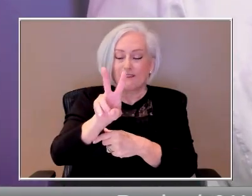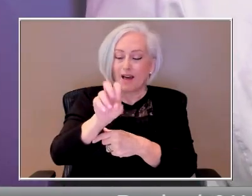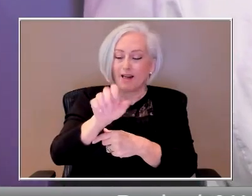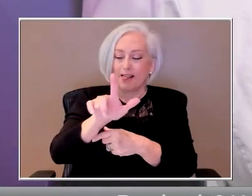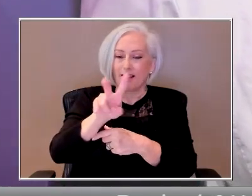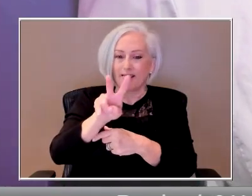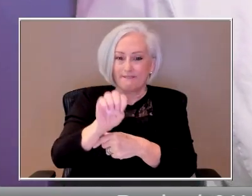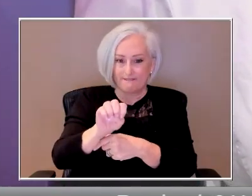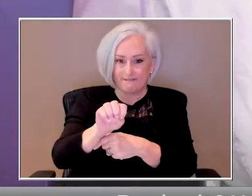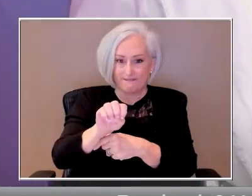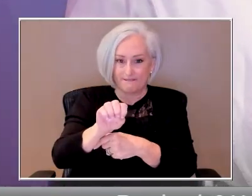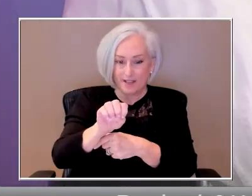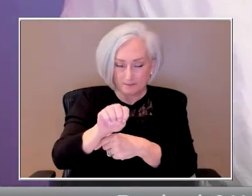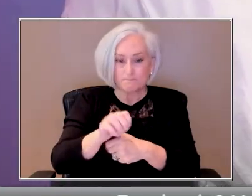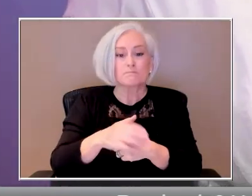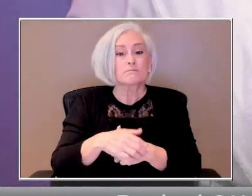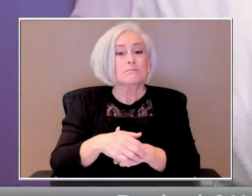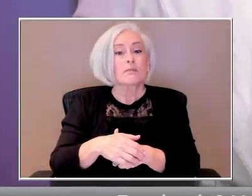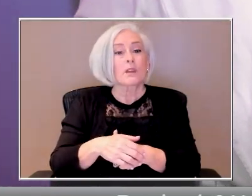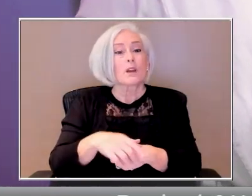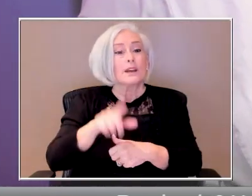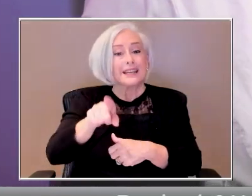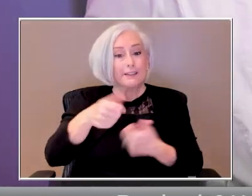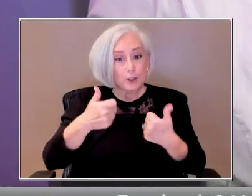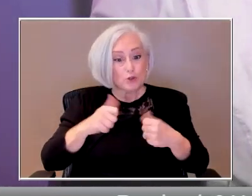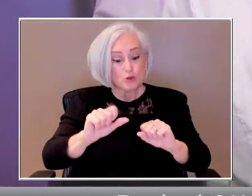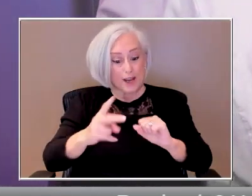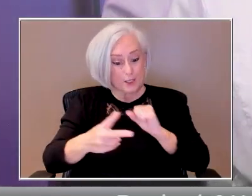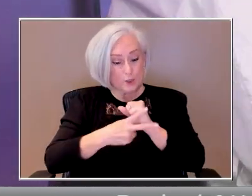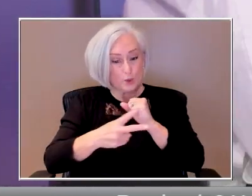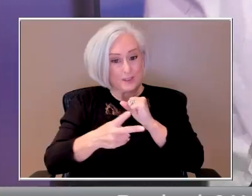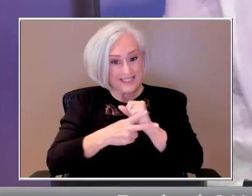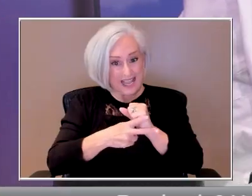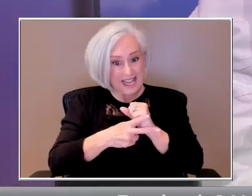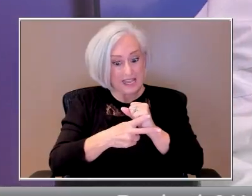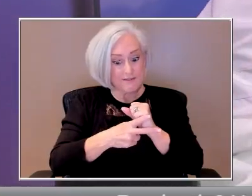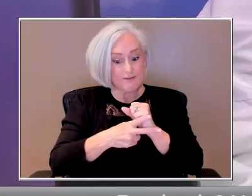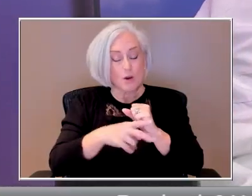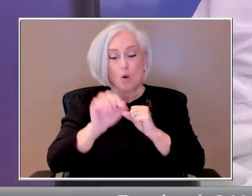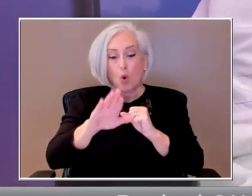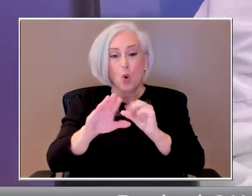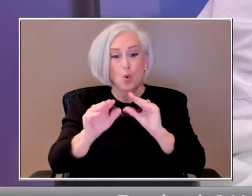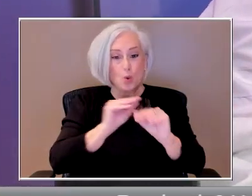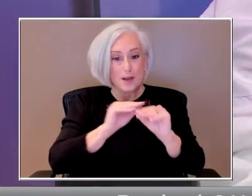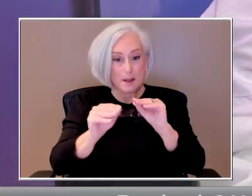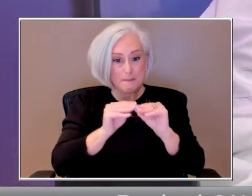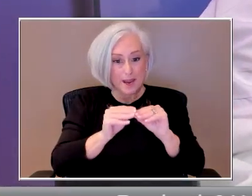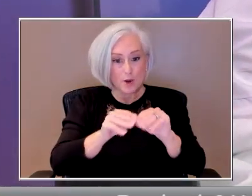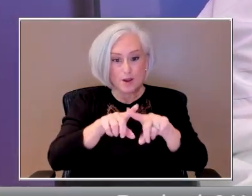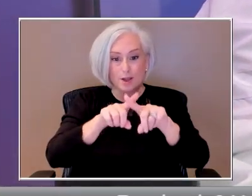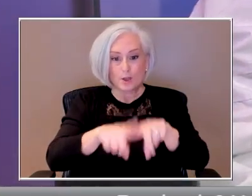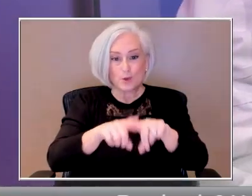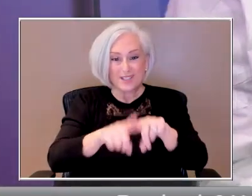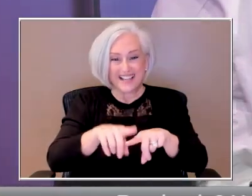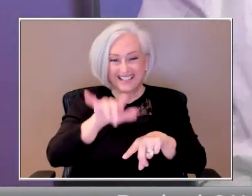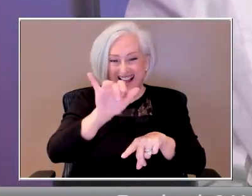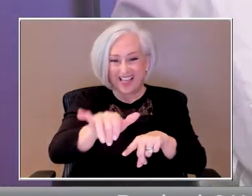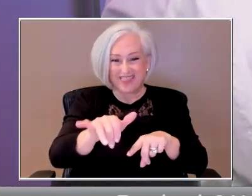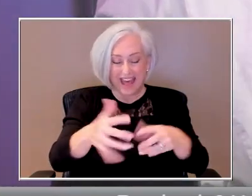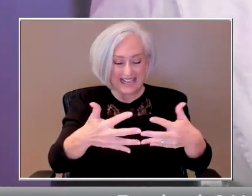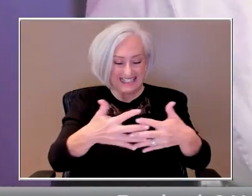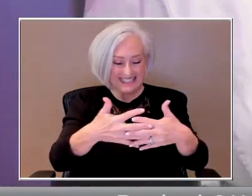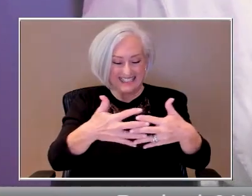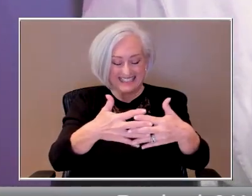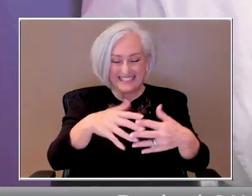when you do a valve-sparing root replacement or a valve repair, you rely on this aortic tissue, at least about 5 millimeters of